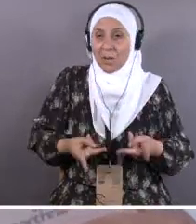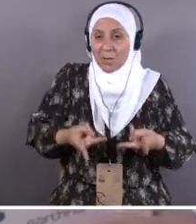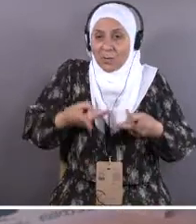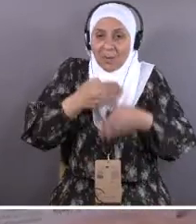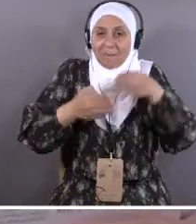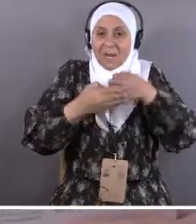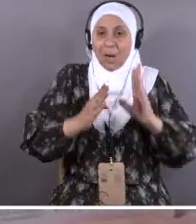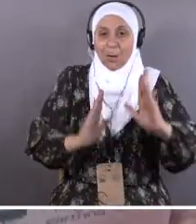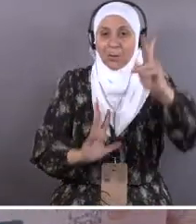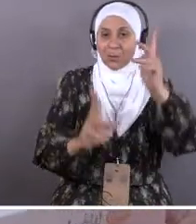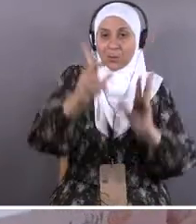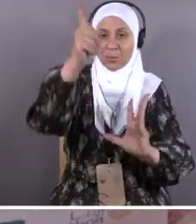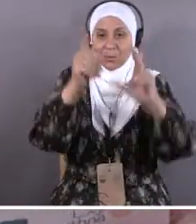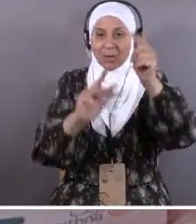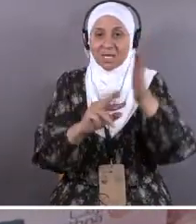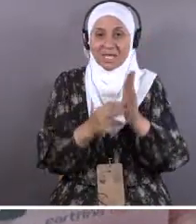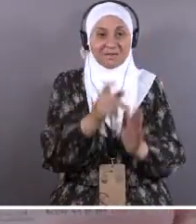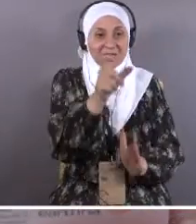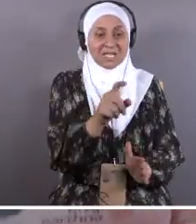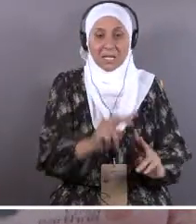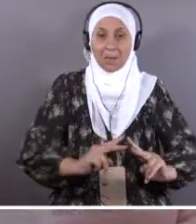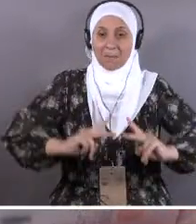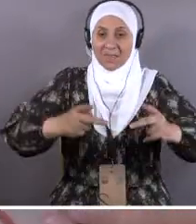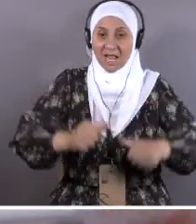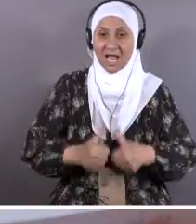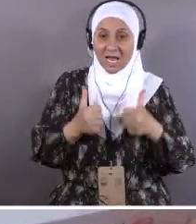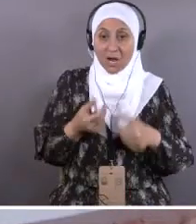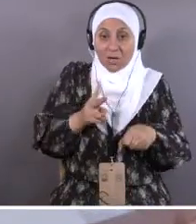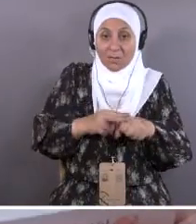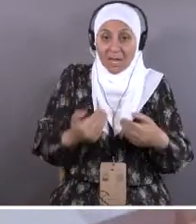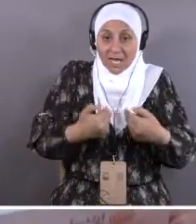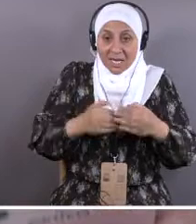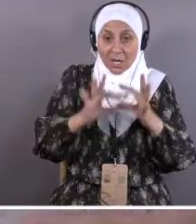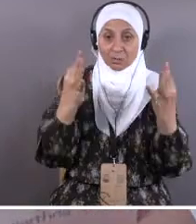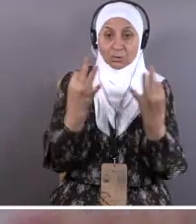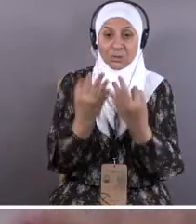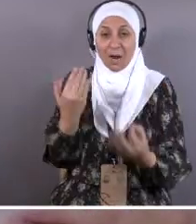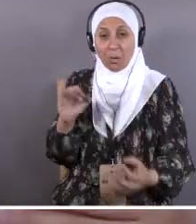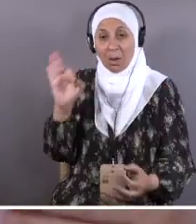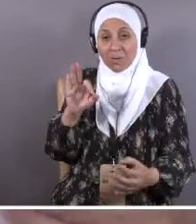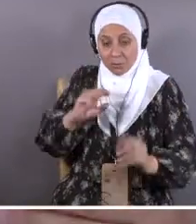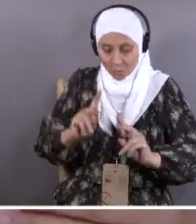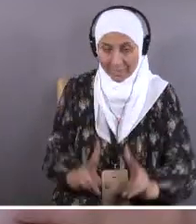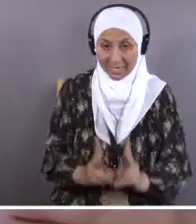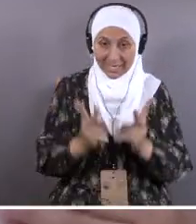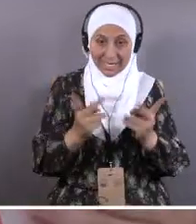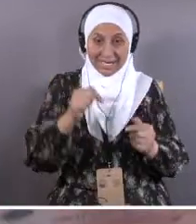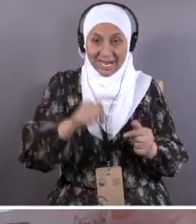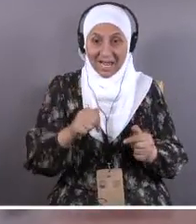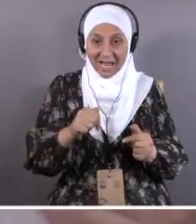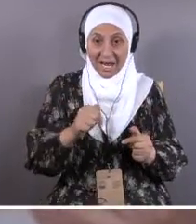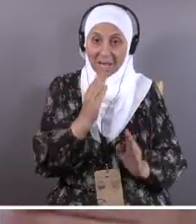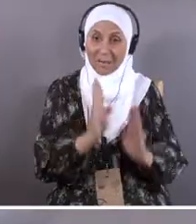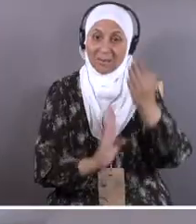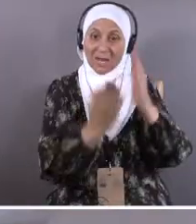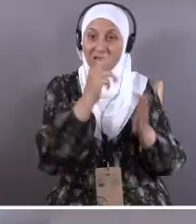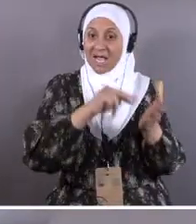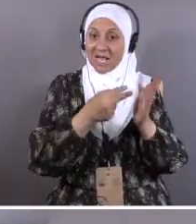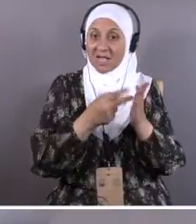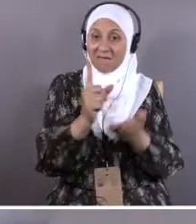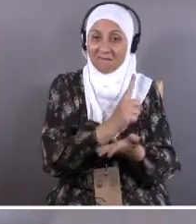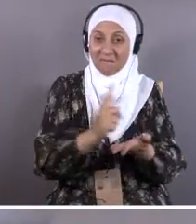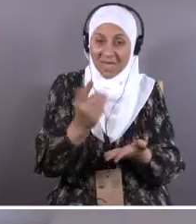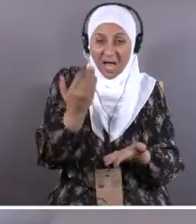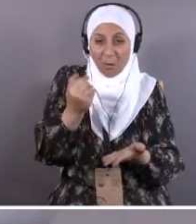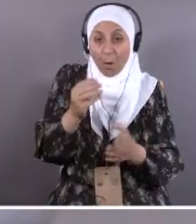other. So the urban life, to what extent did it impact your life as an individual, and how did it impact our